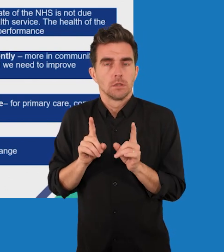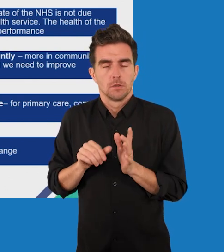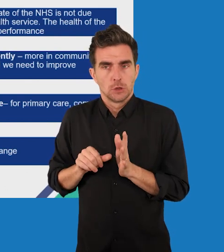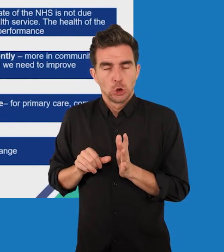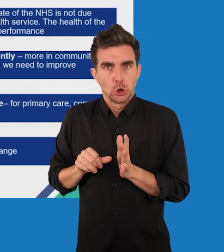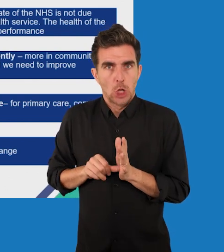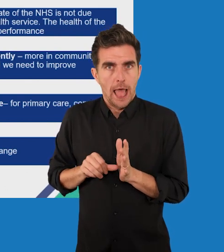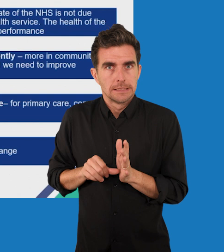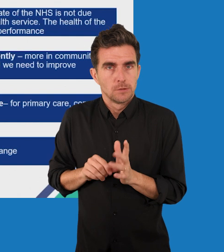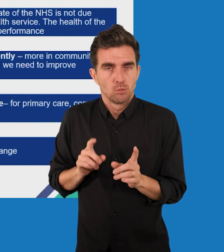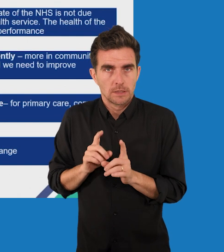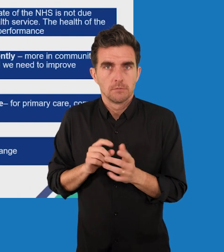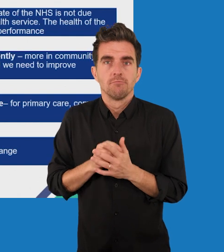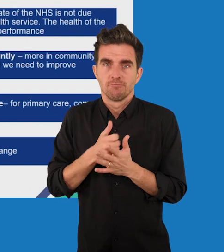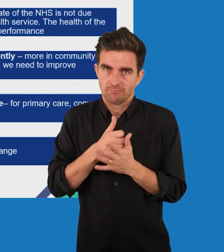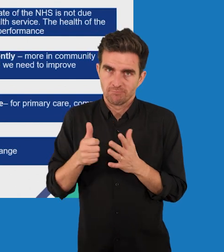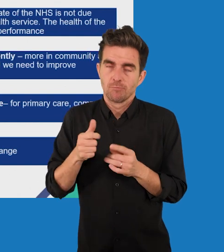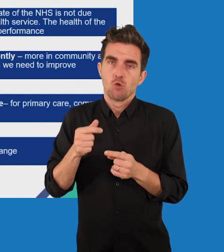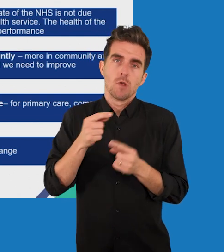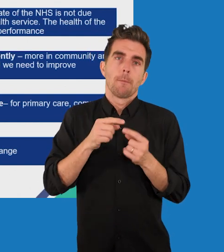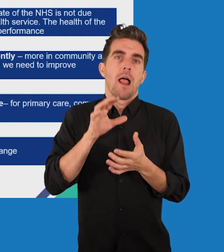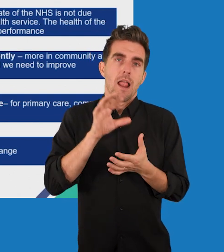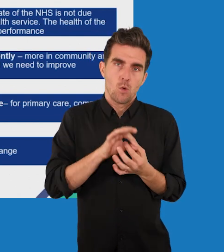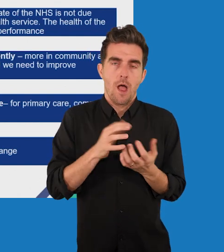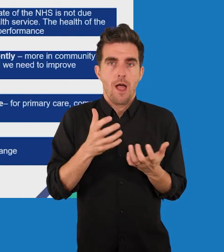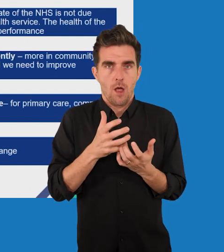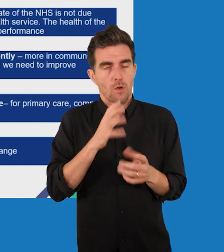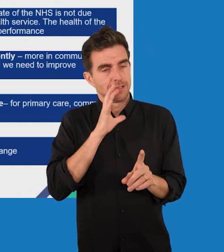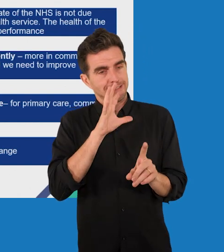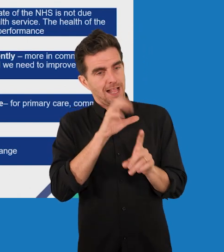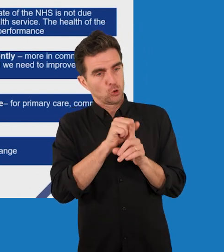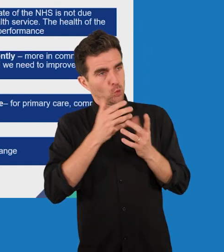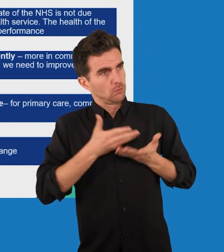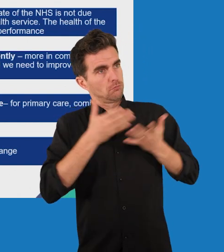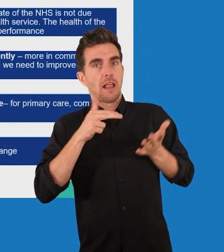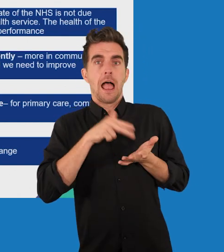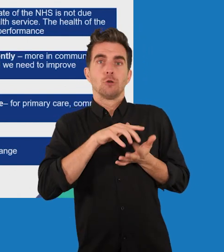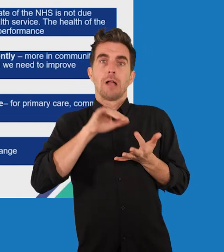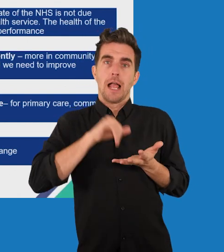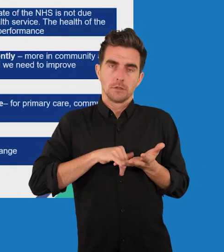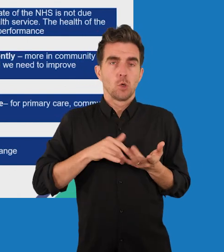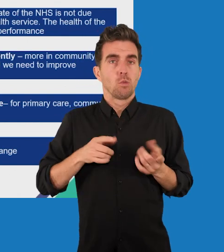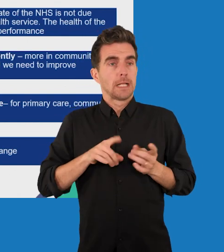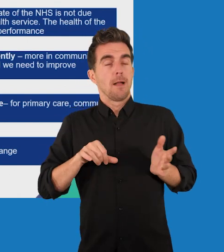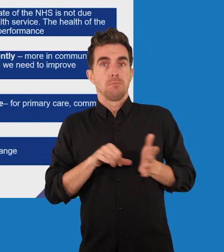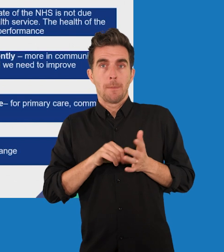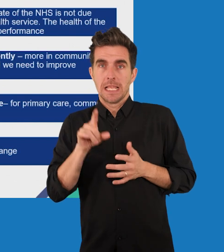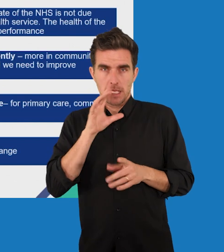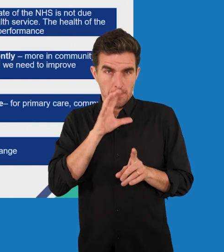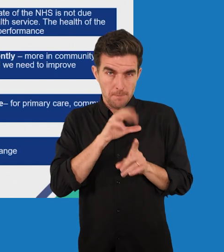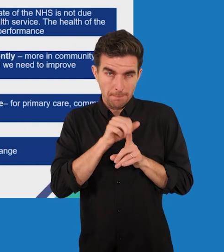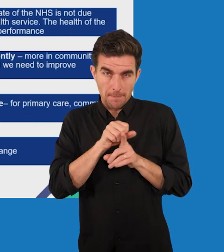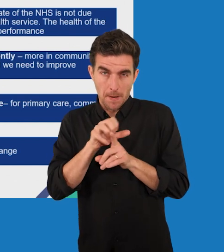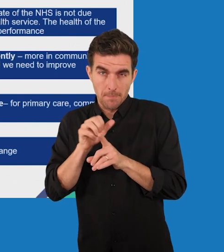challenges that we are facing. It's often being referred to currently as the diagnostic of the NHS and what the problems are. And